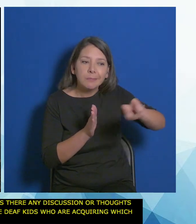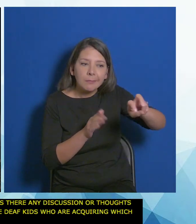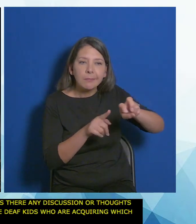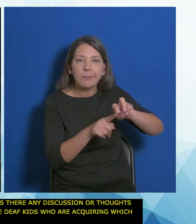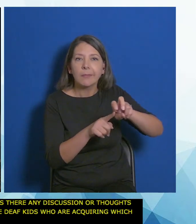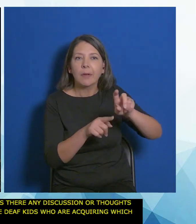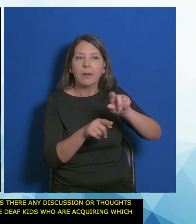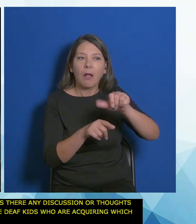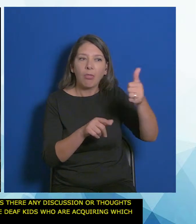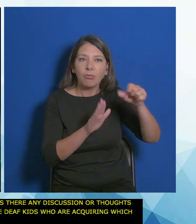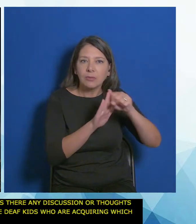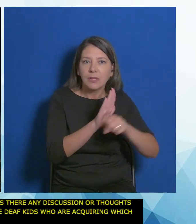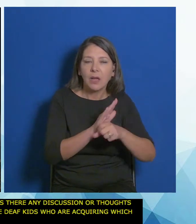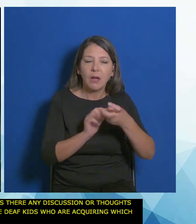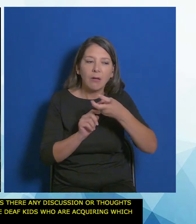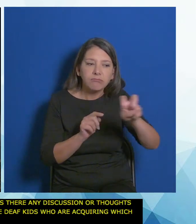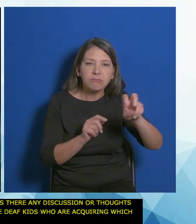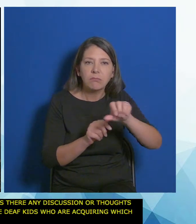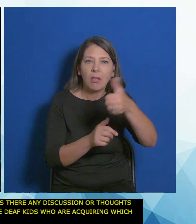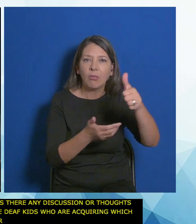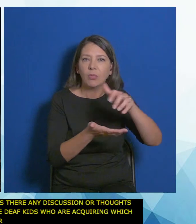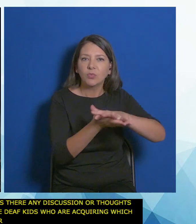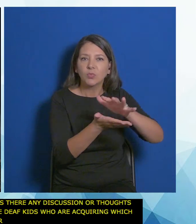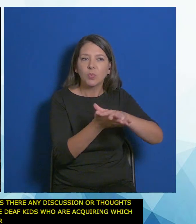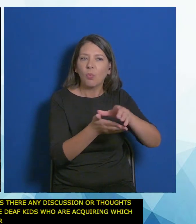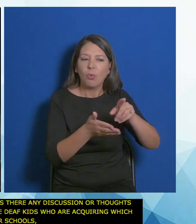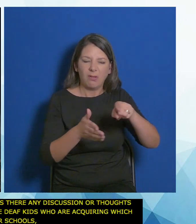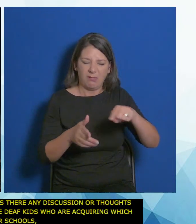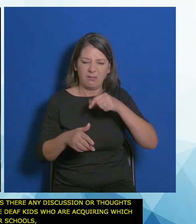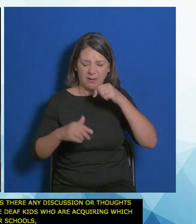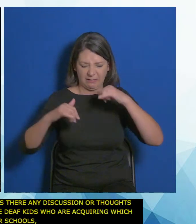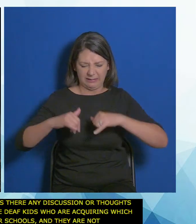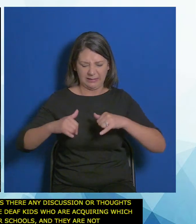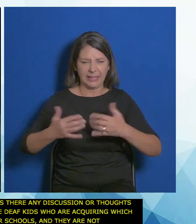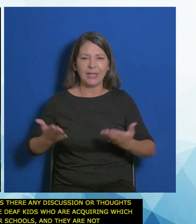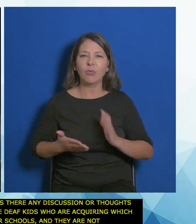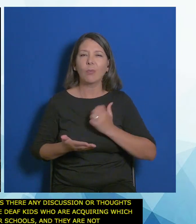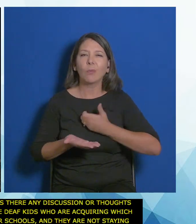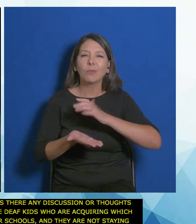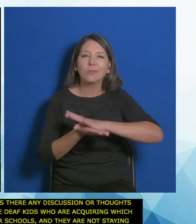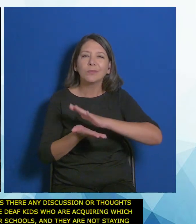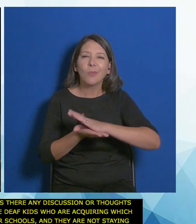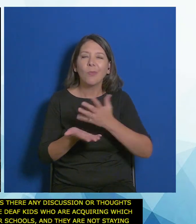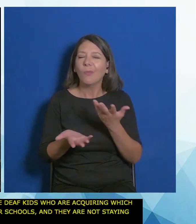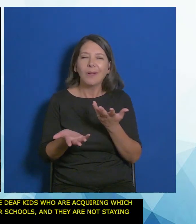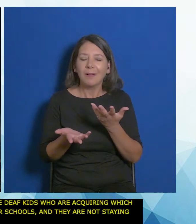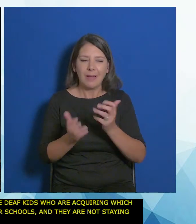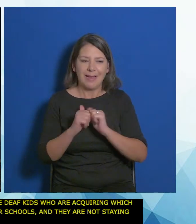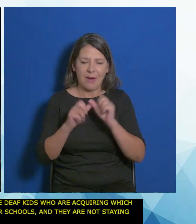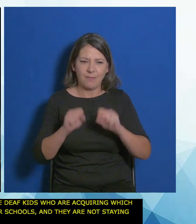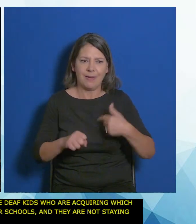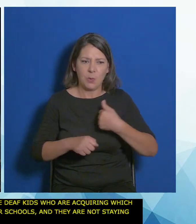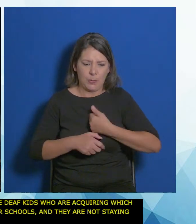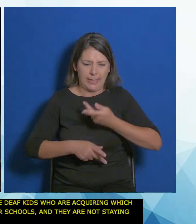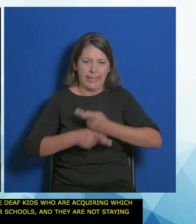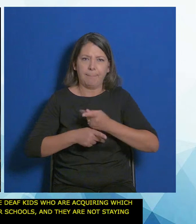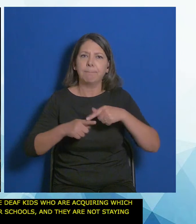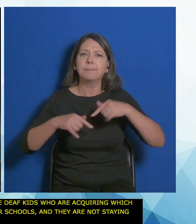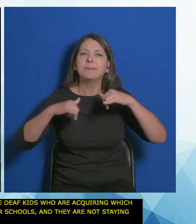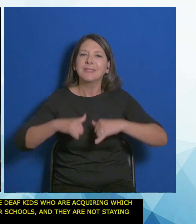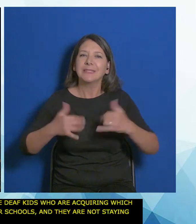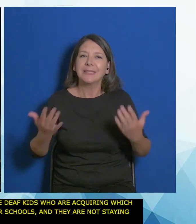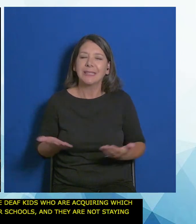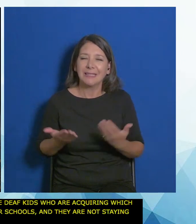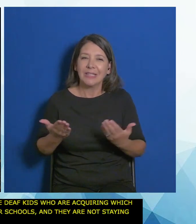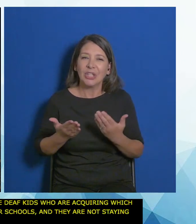other schools, and they are not staying within our campuses. Is there anything that we're doing to retain those students to then